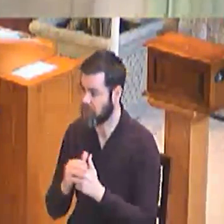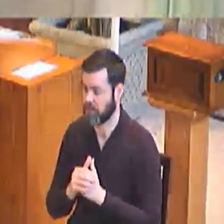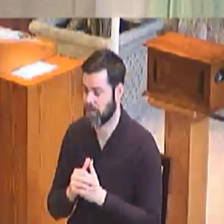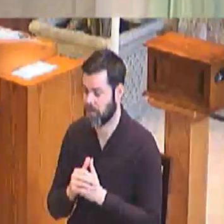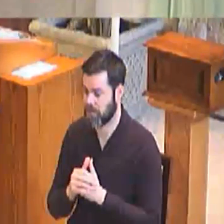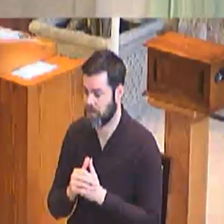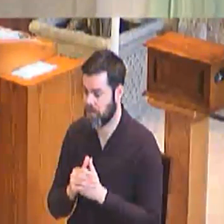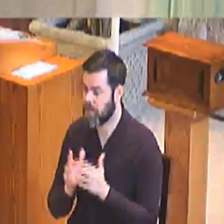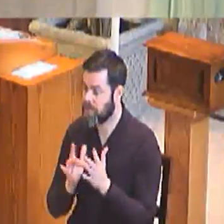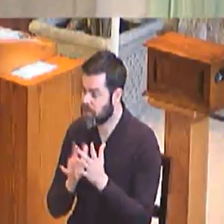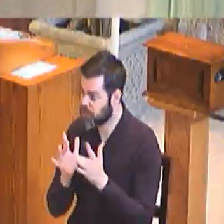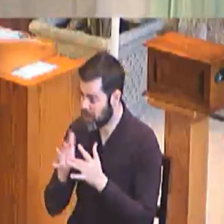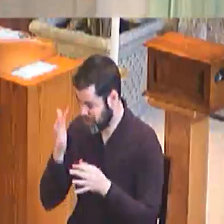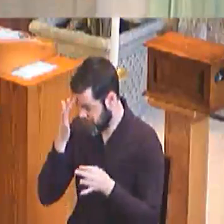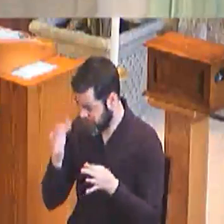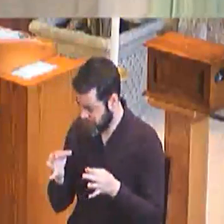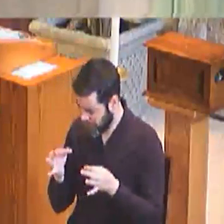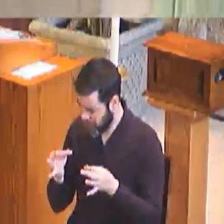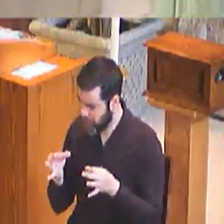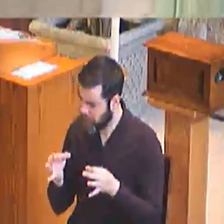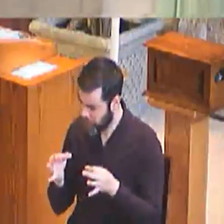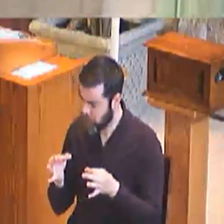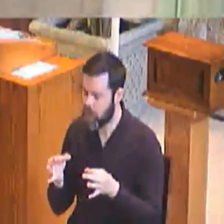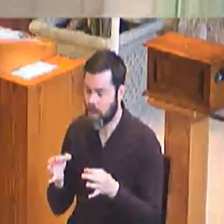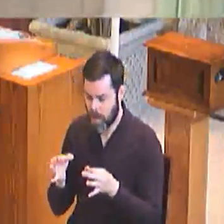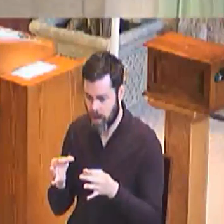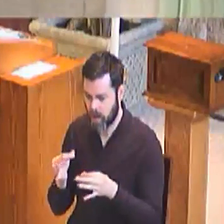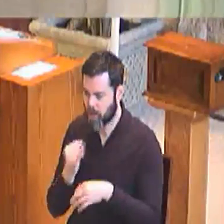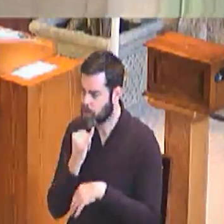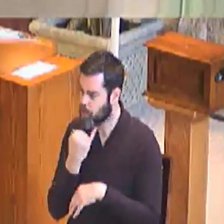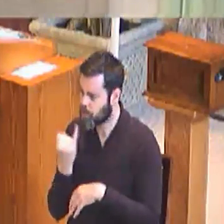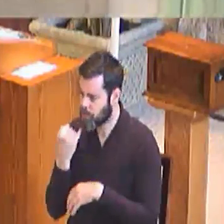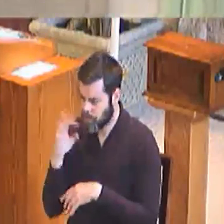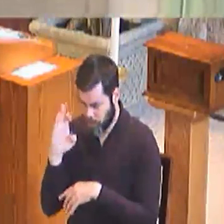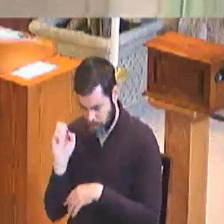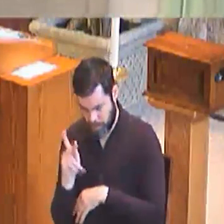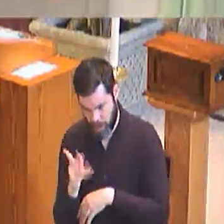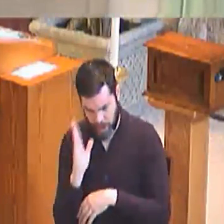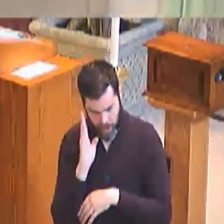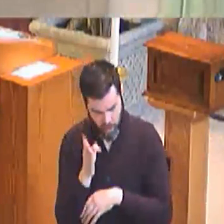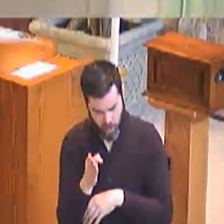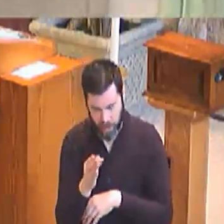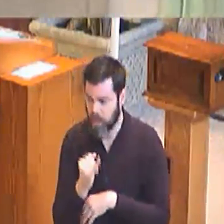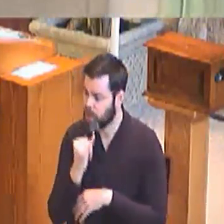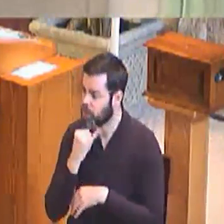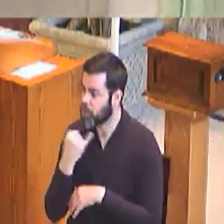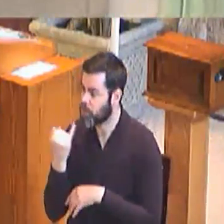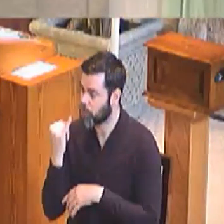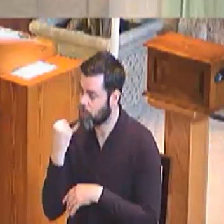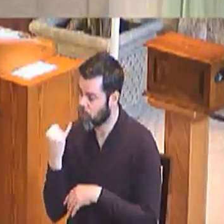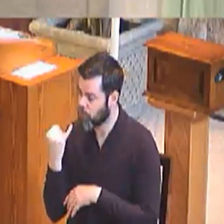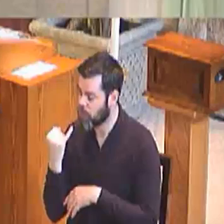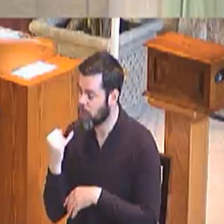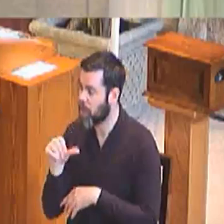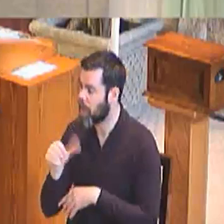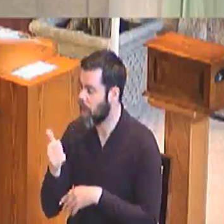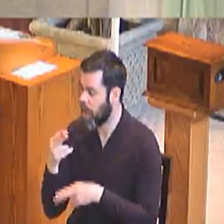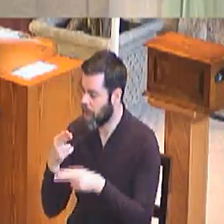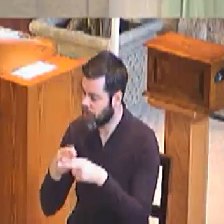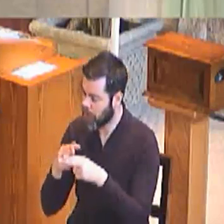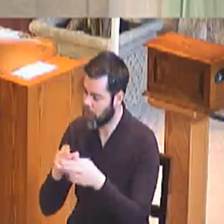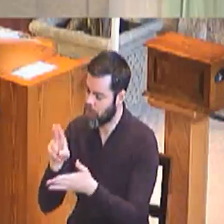important decision in his life that he was going back to Jerusalem. Jerusalem is another name for the holy city, the prince,